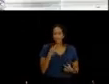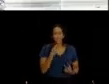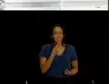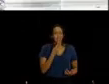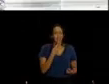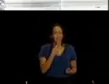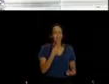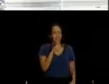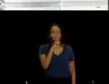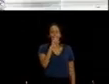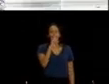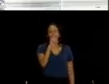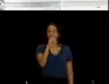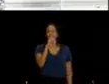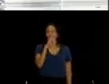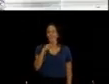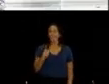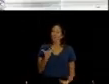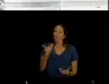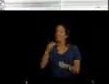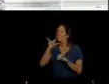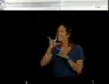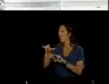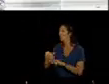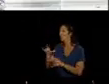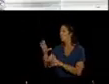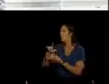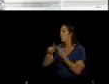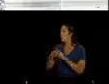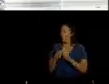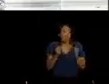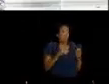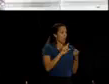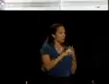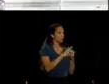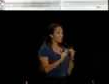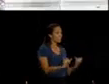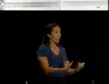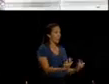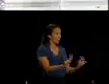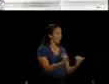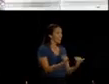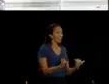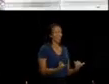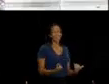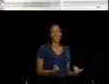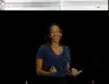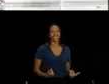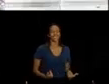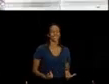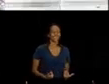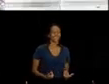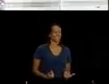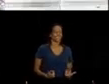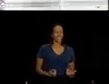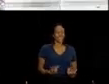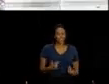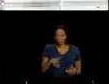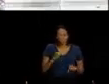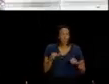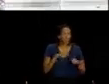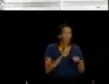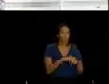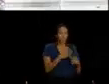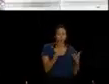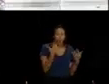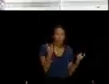like, I would love to be your friend. And I was like, okay, then we're friends now. You know what? I was like, absolutely, I'm